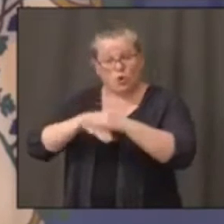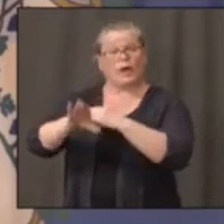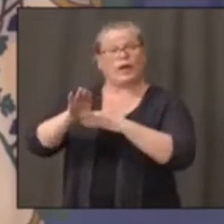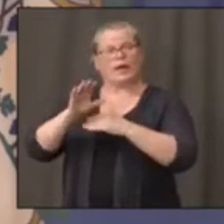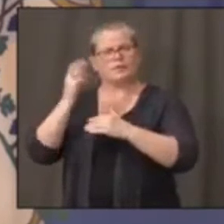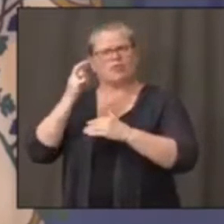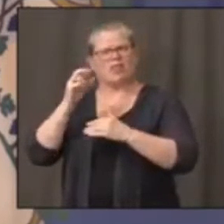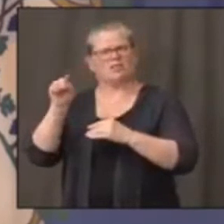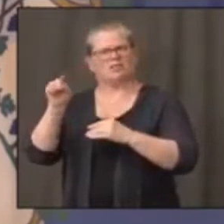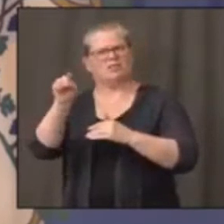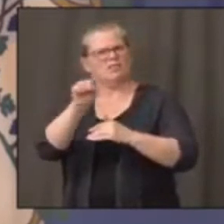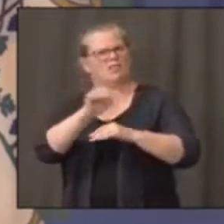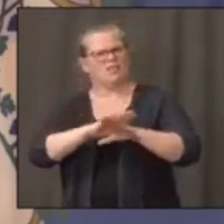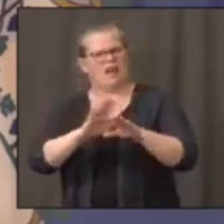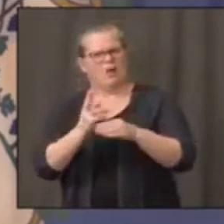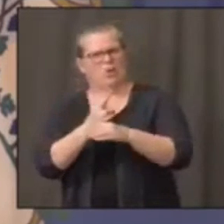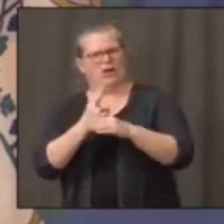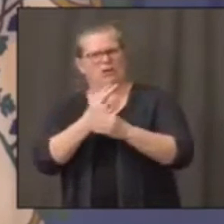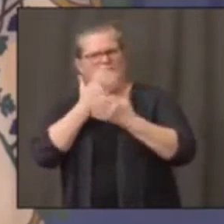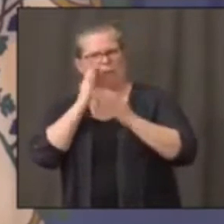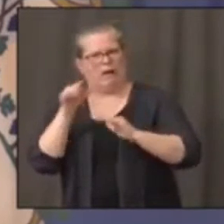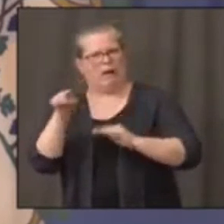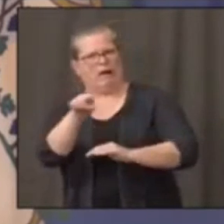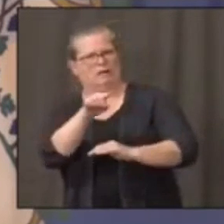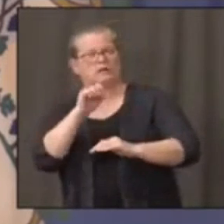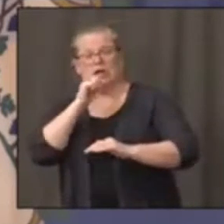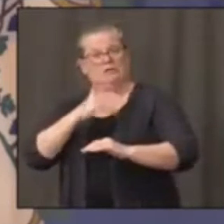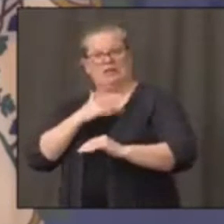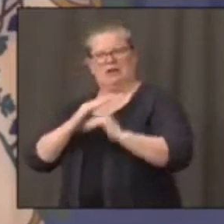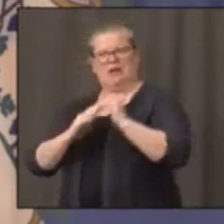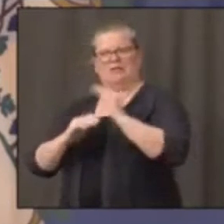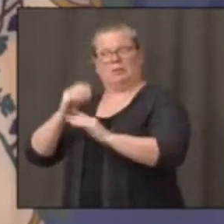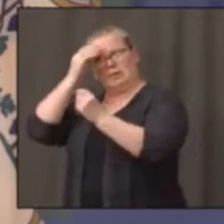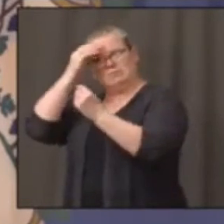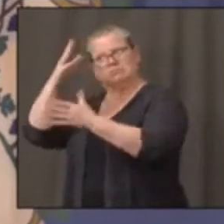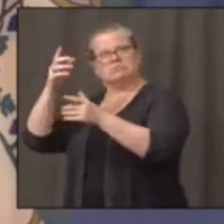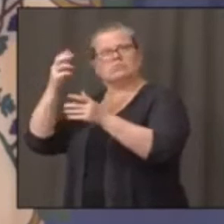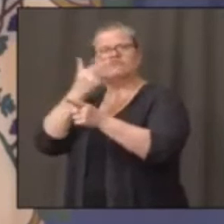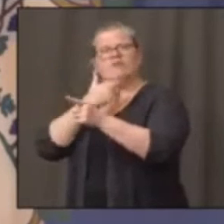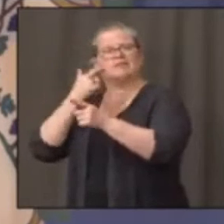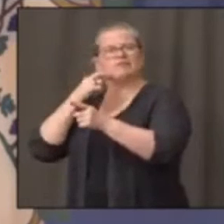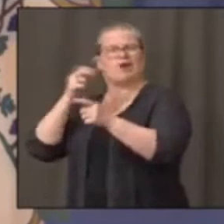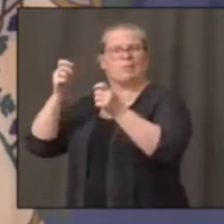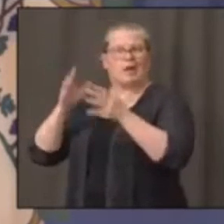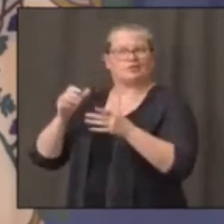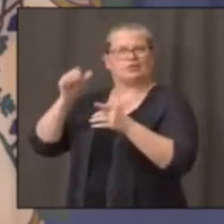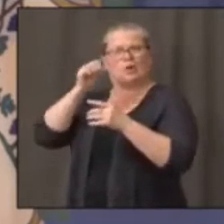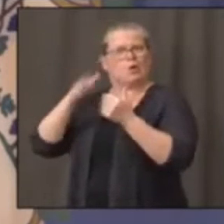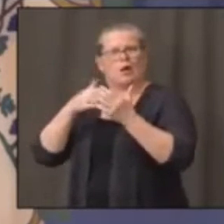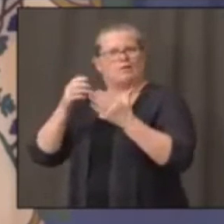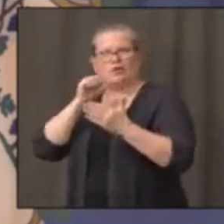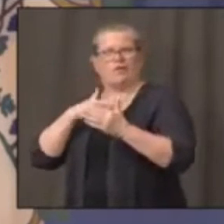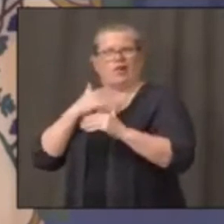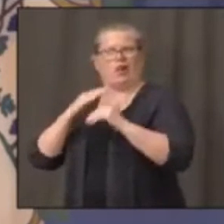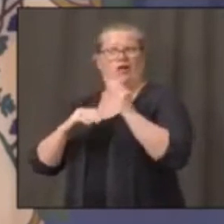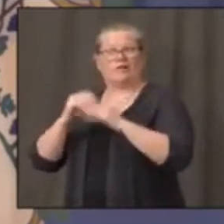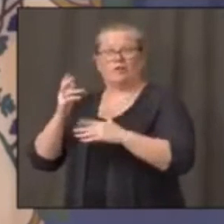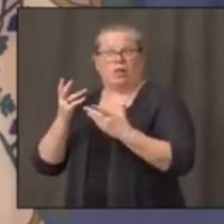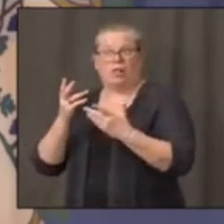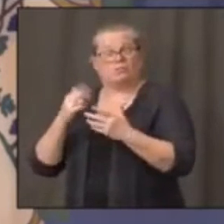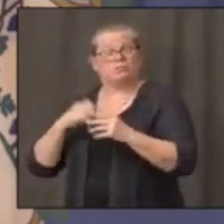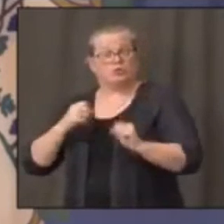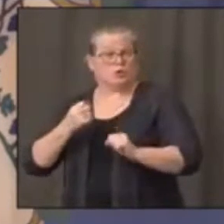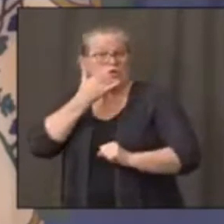can dial 211. We notify local public health or give people a strong reminder. There's some